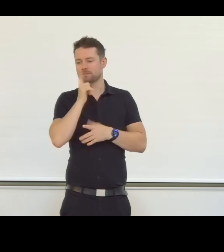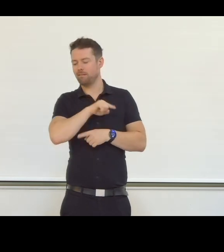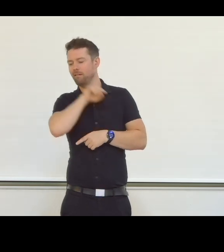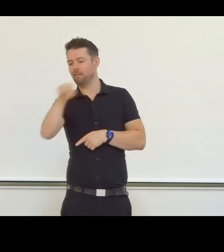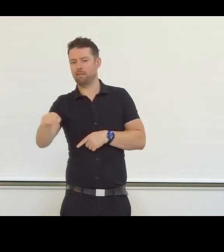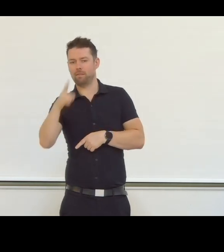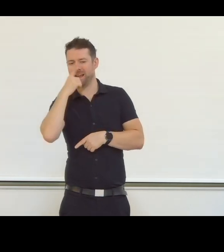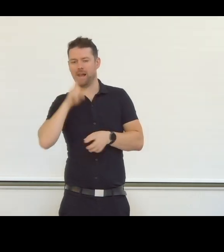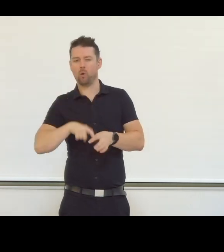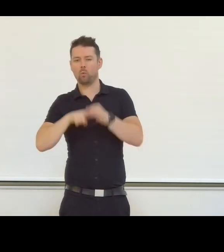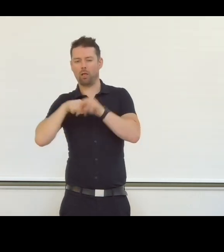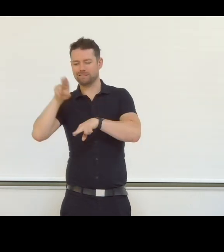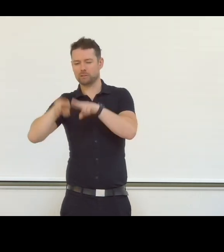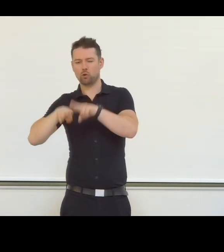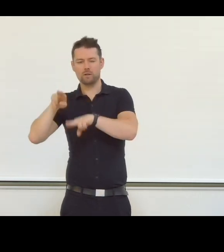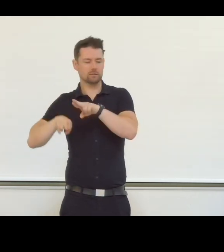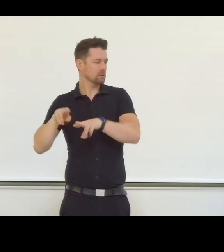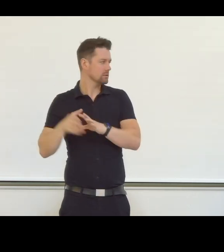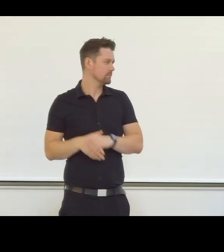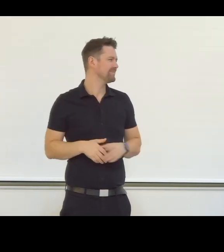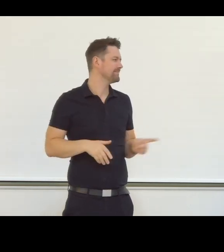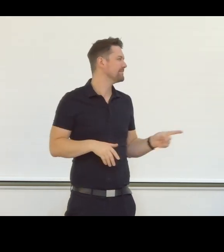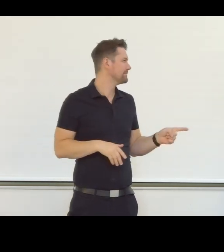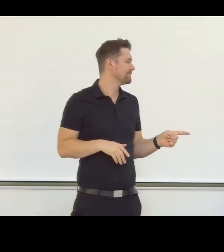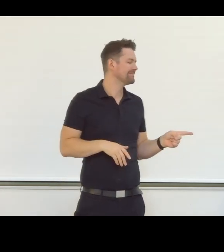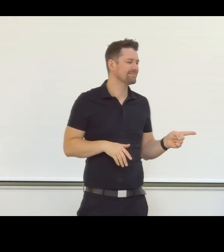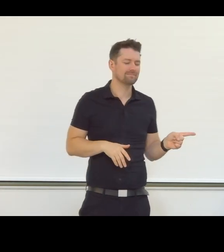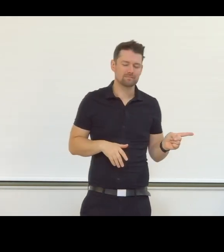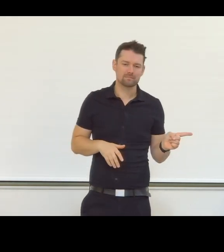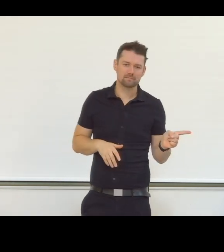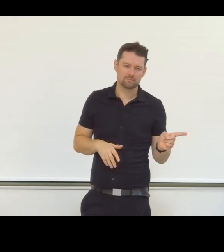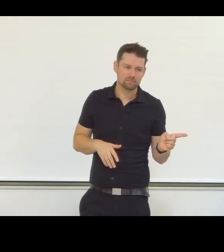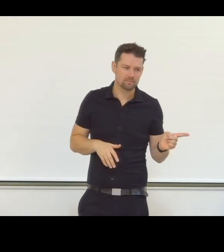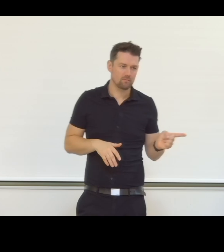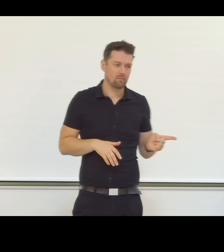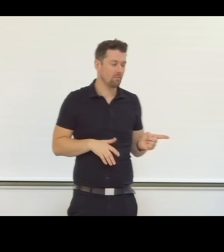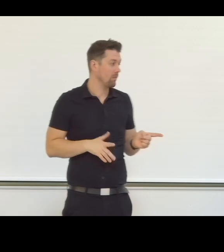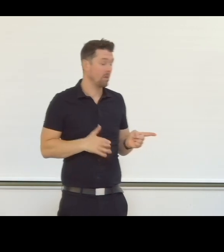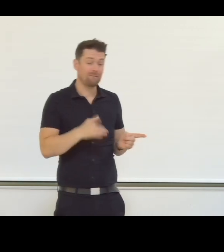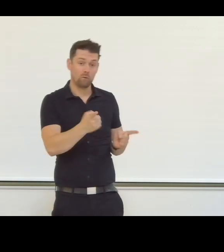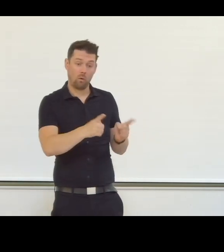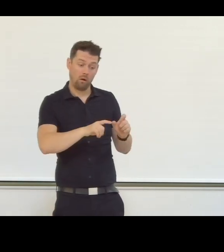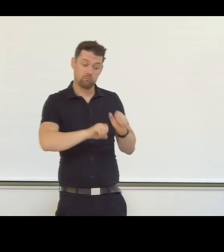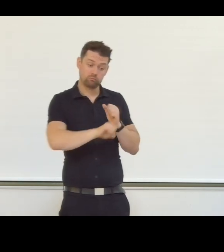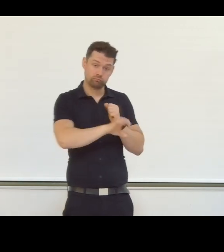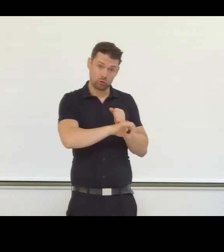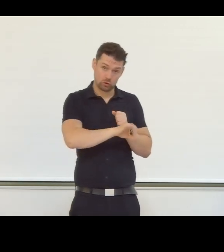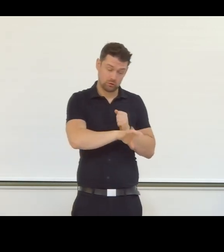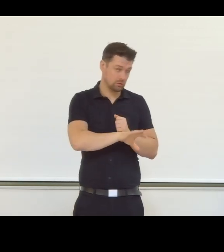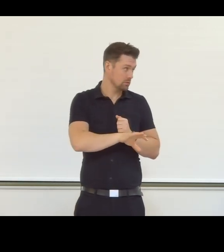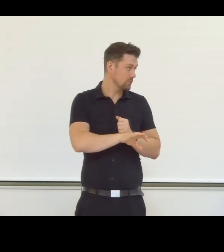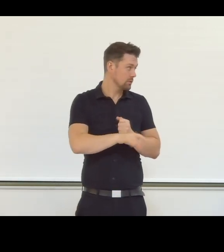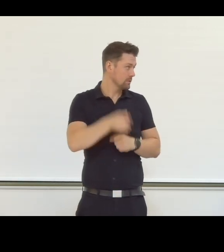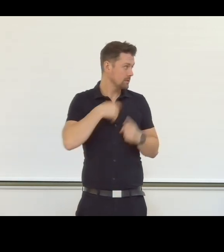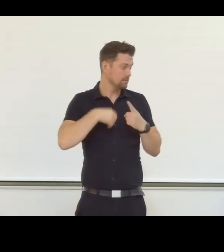really interesting concept to go down on. Yeah, and for as a comment to that, for the production, we are actually thinking exactly in that direction.